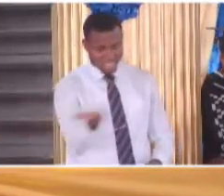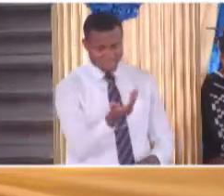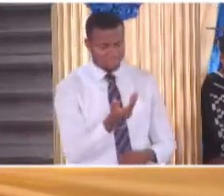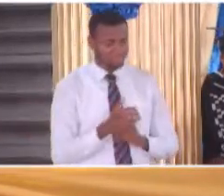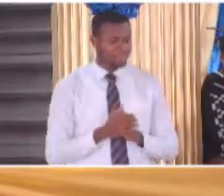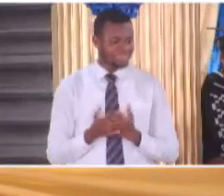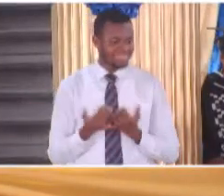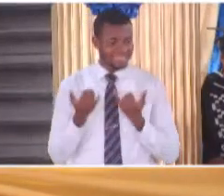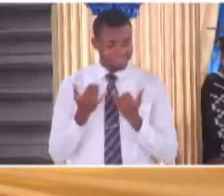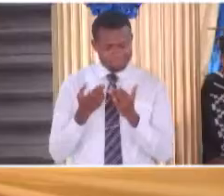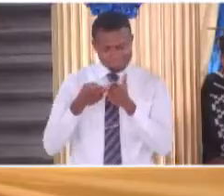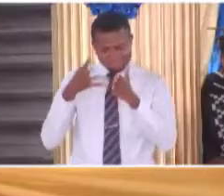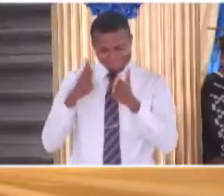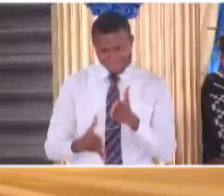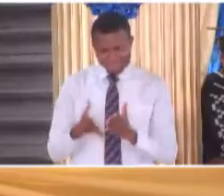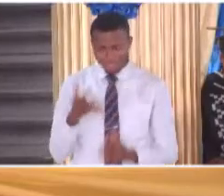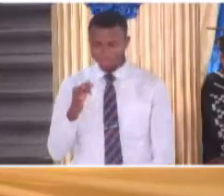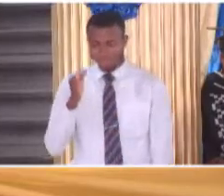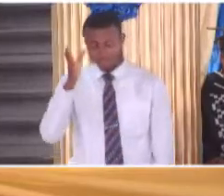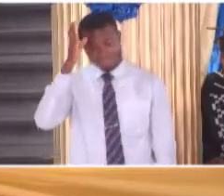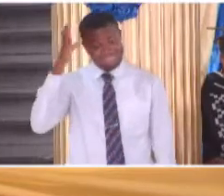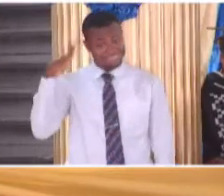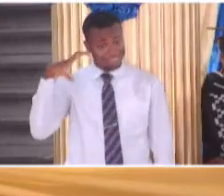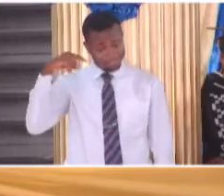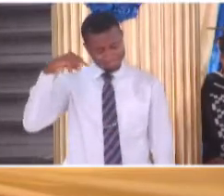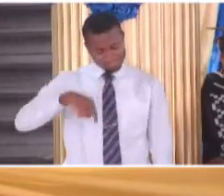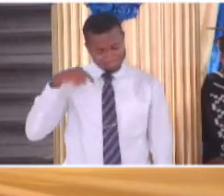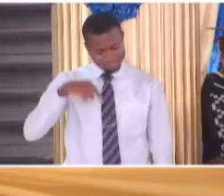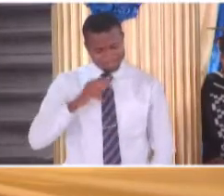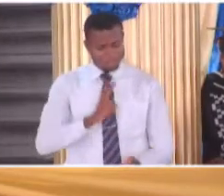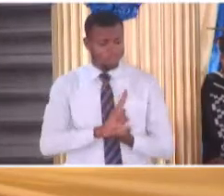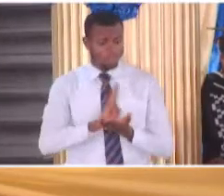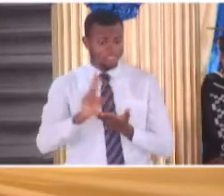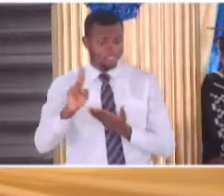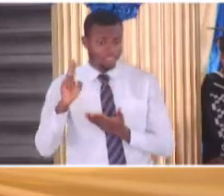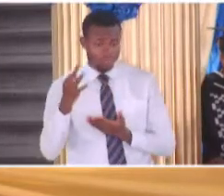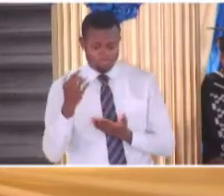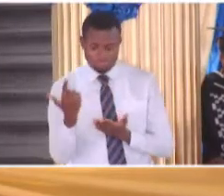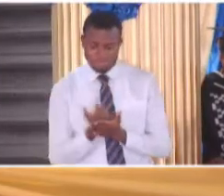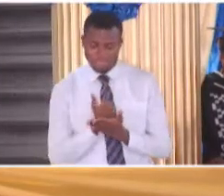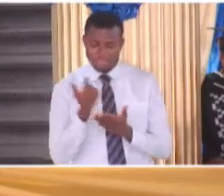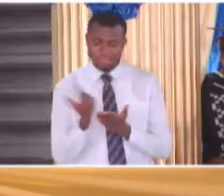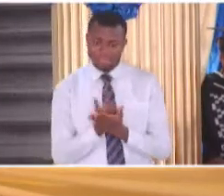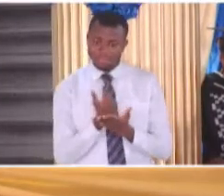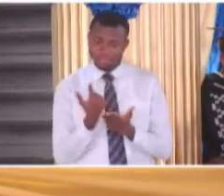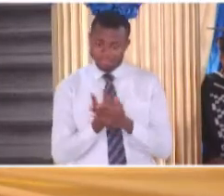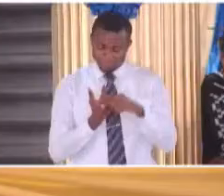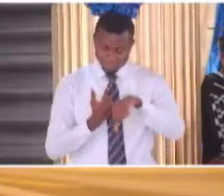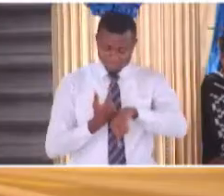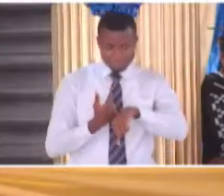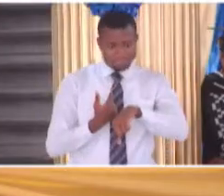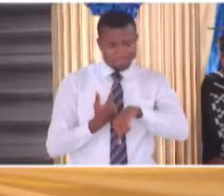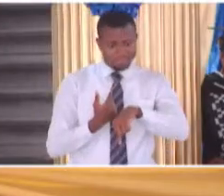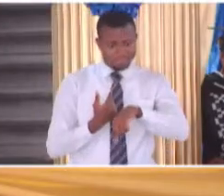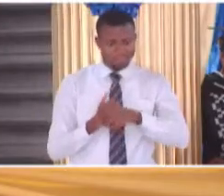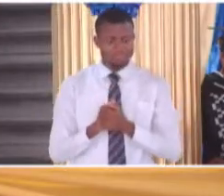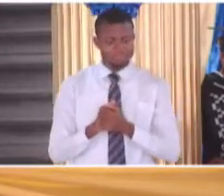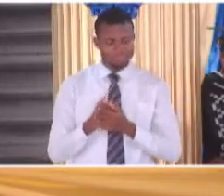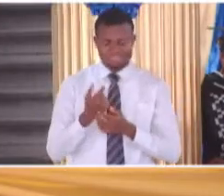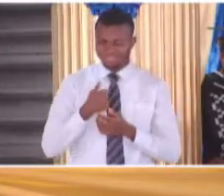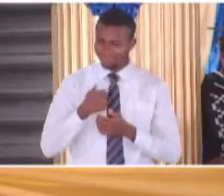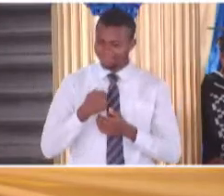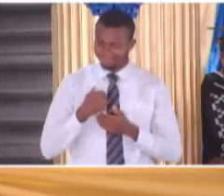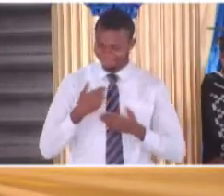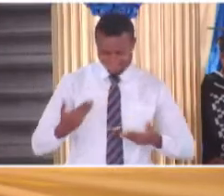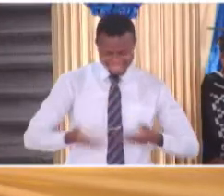As the representative of the Chancellor of this prestigious institution, the University of Ghana, it is my pleasure